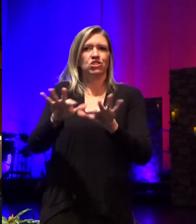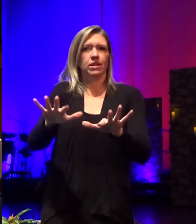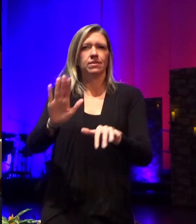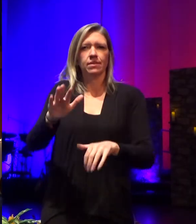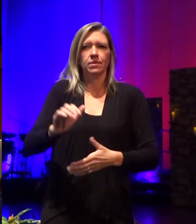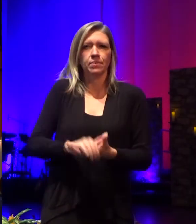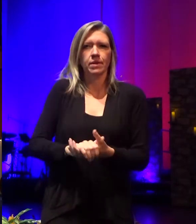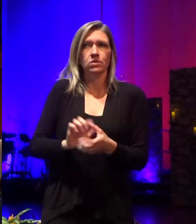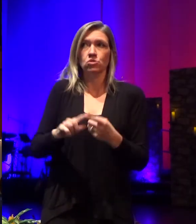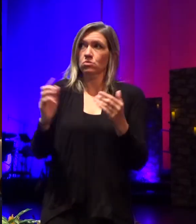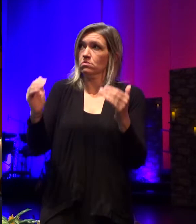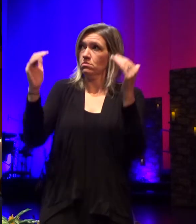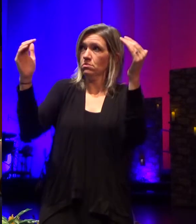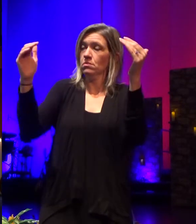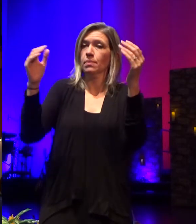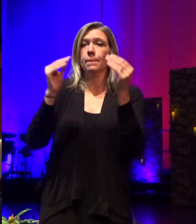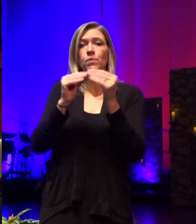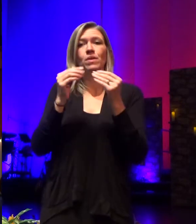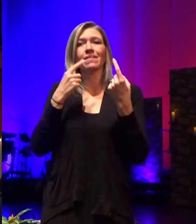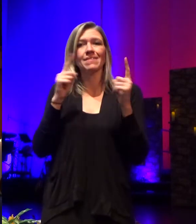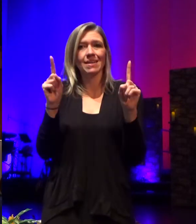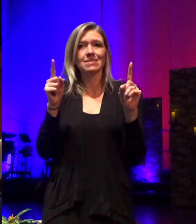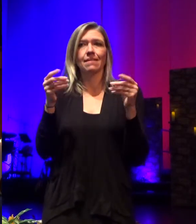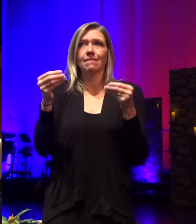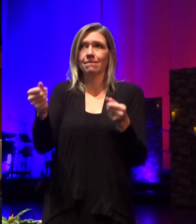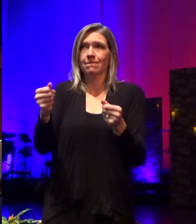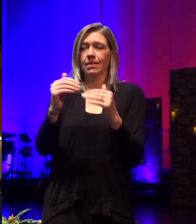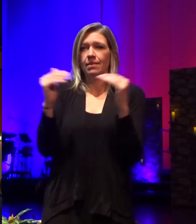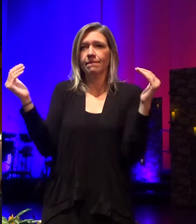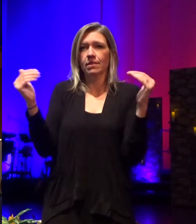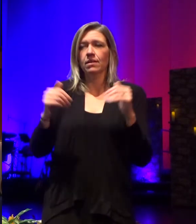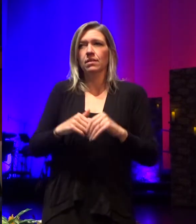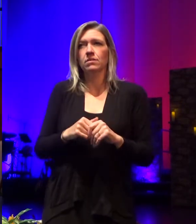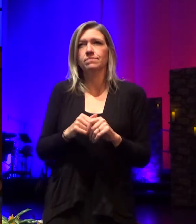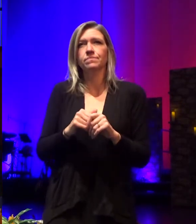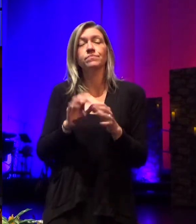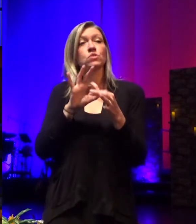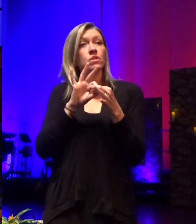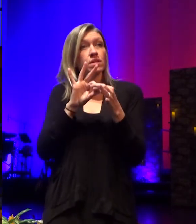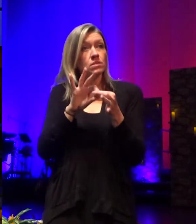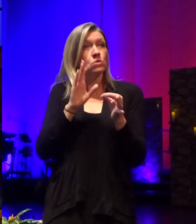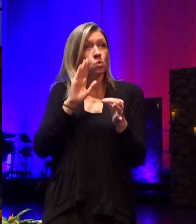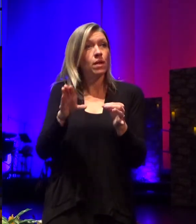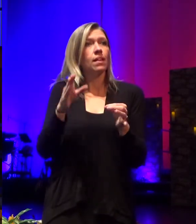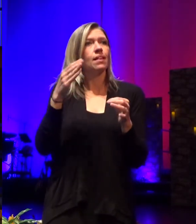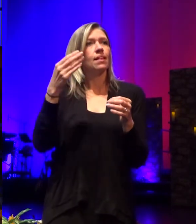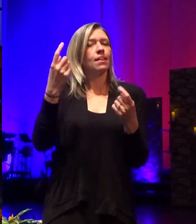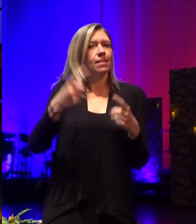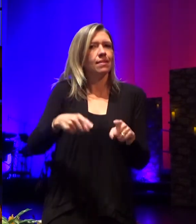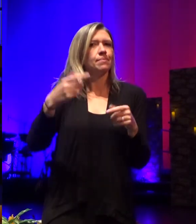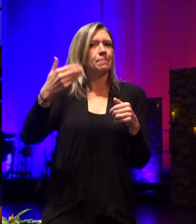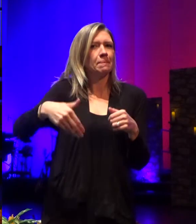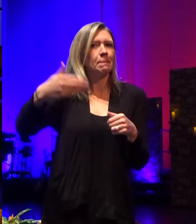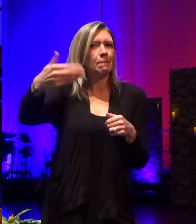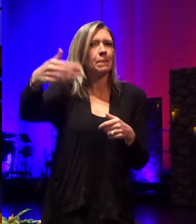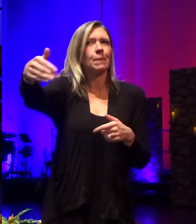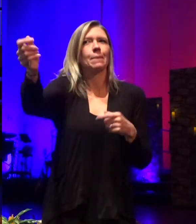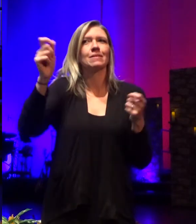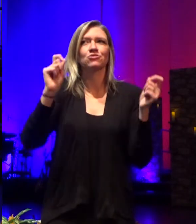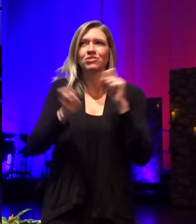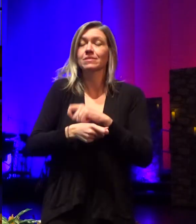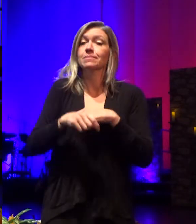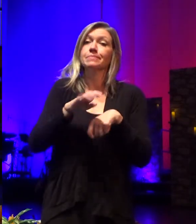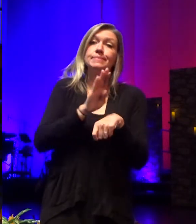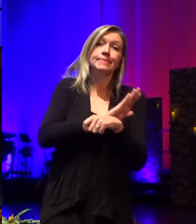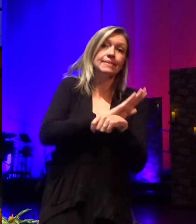level, to a more effective level. Relationships will do that from time to time, whether it's